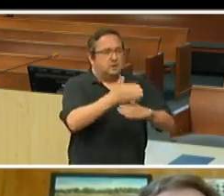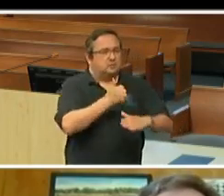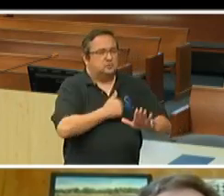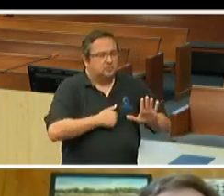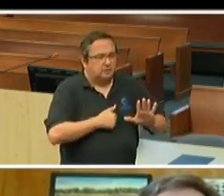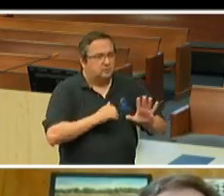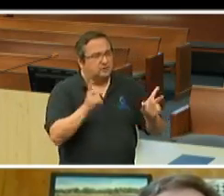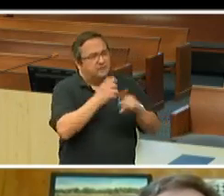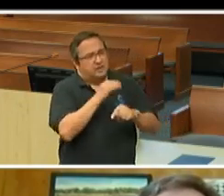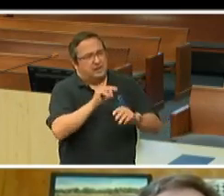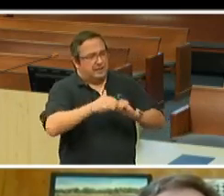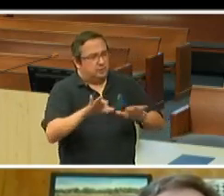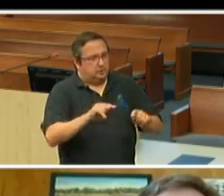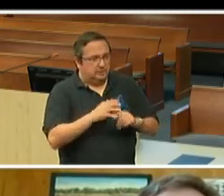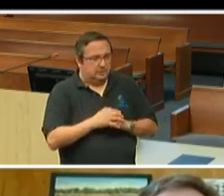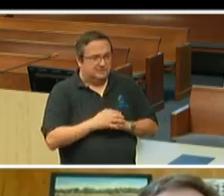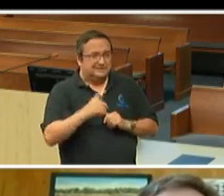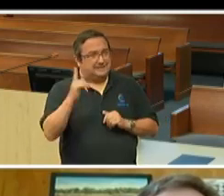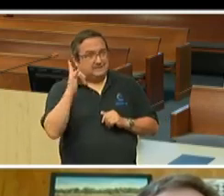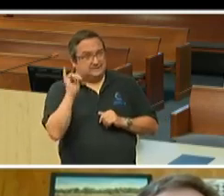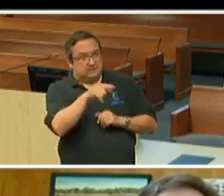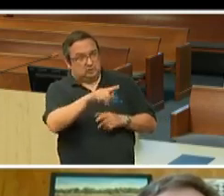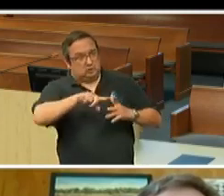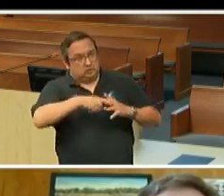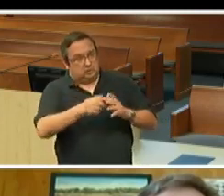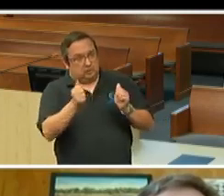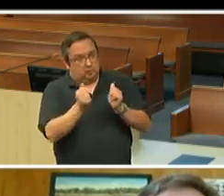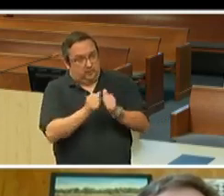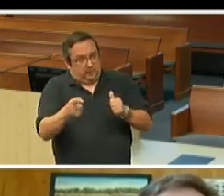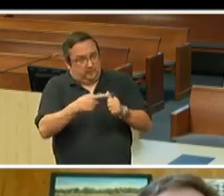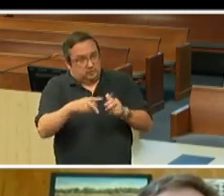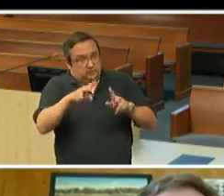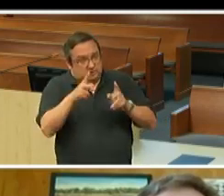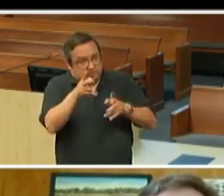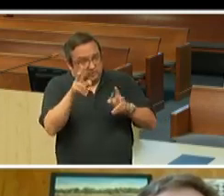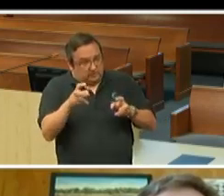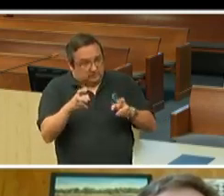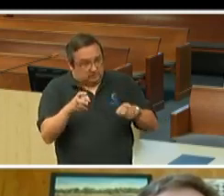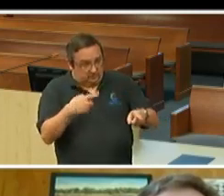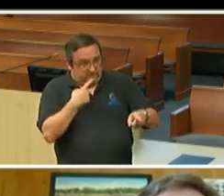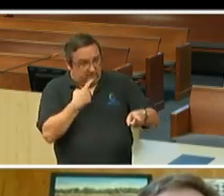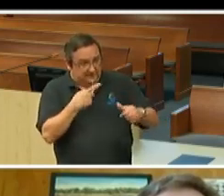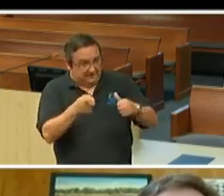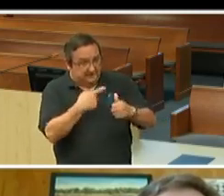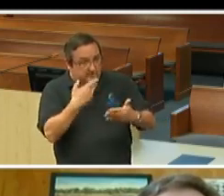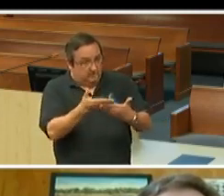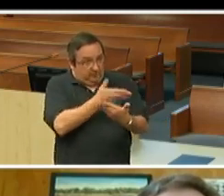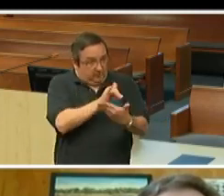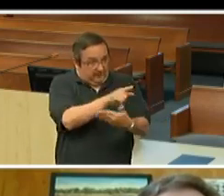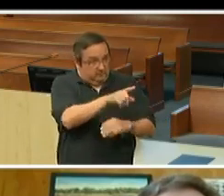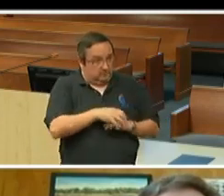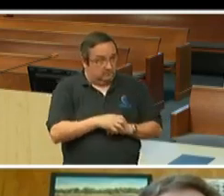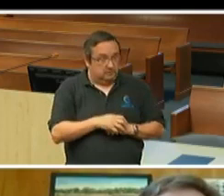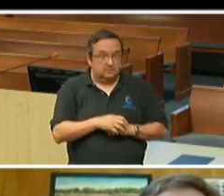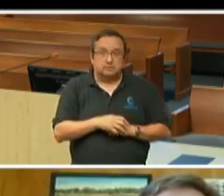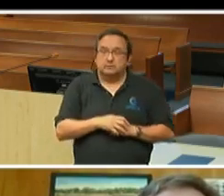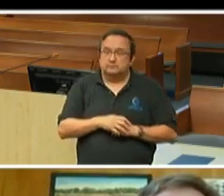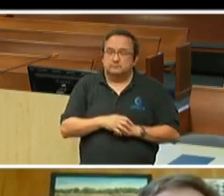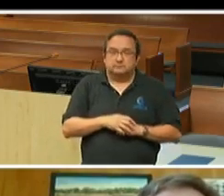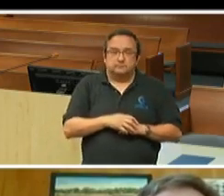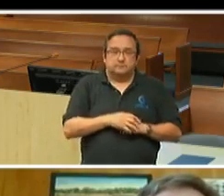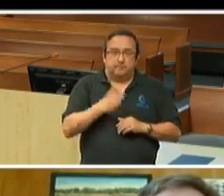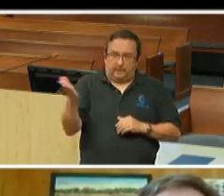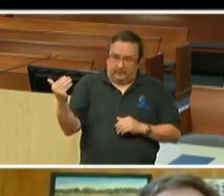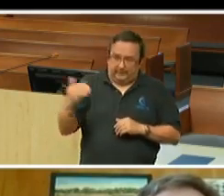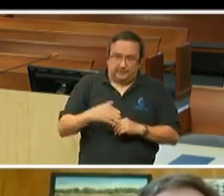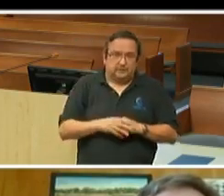to do this, but it sounds like you're starting into the first subject. Could I say something before we start into the list? Please, go ahead. Because